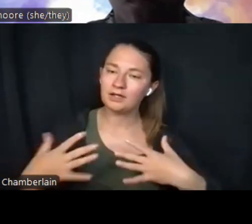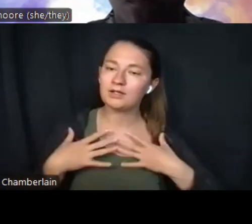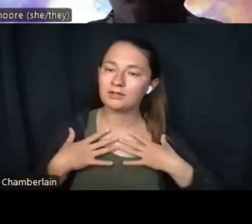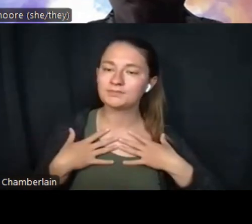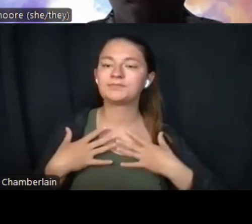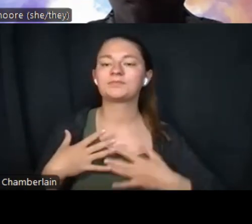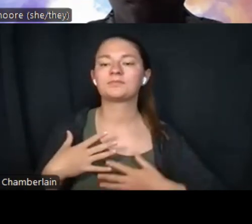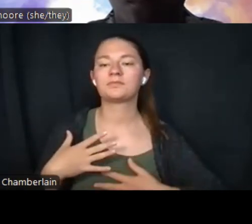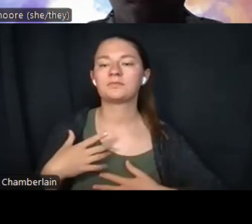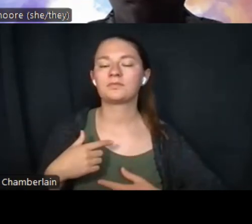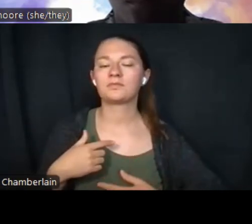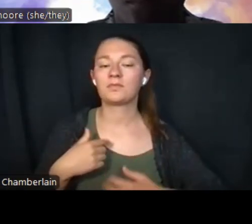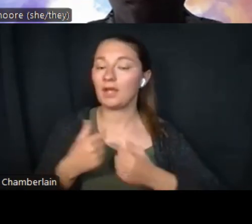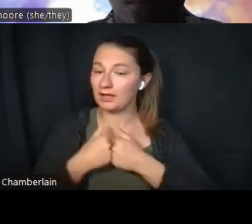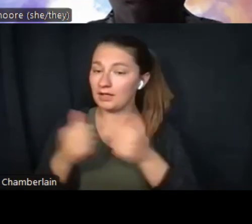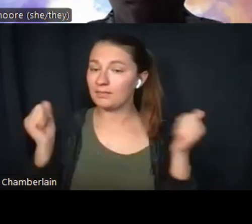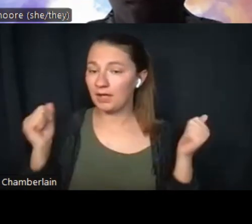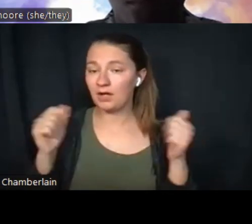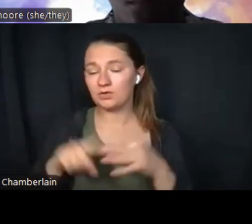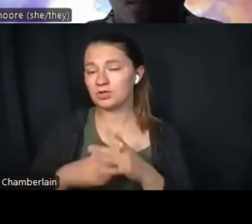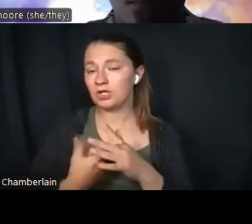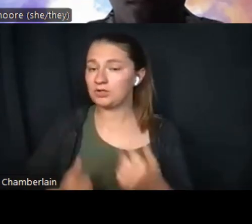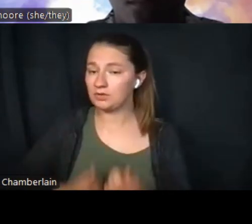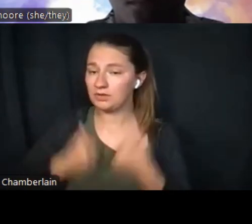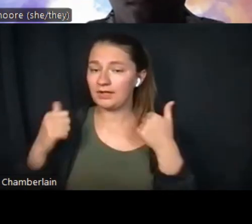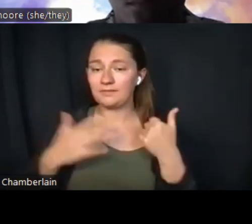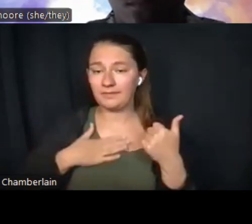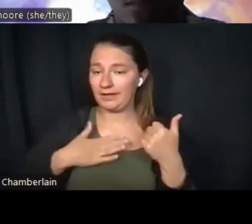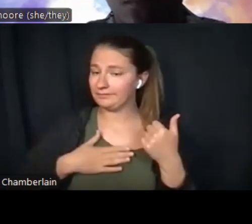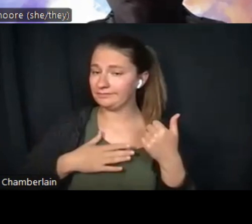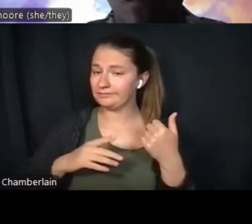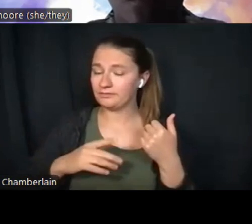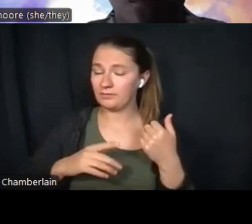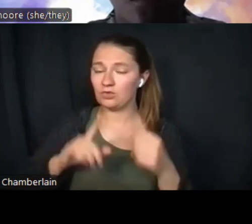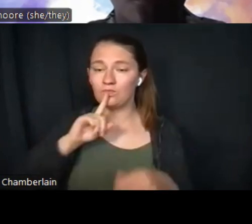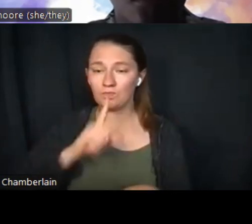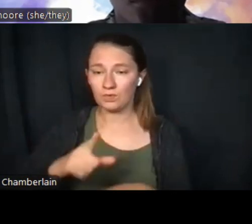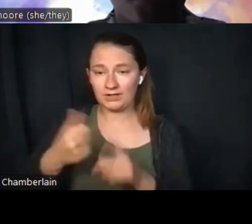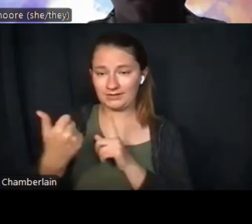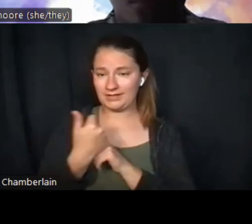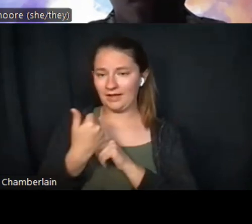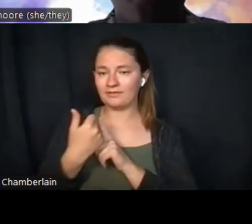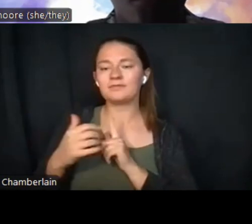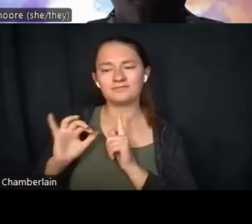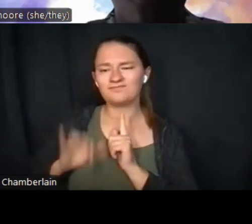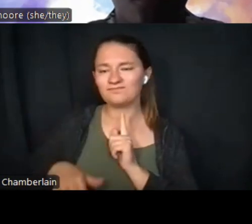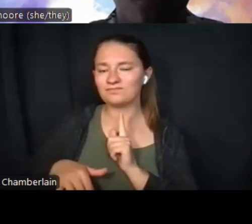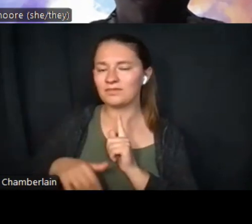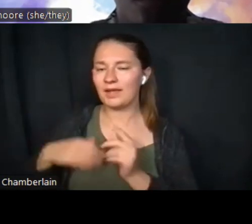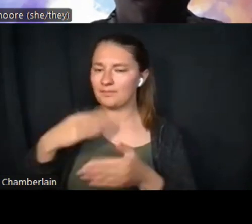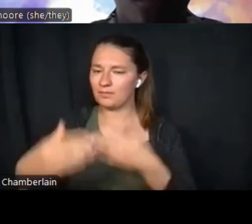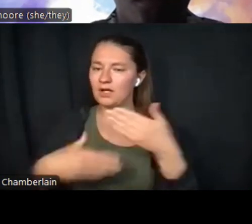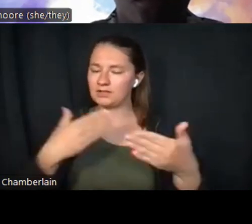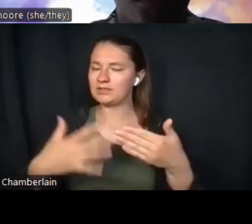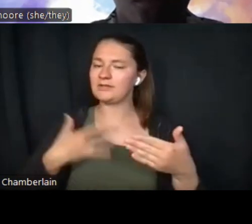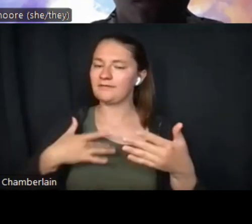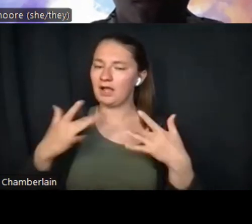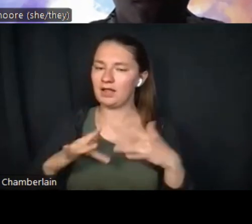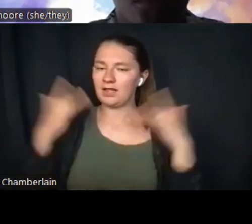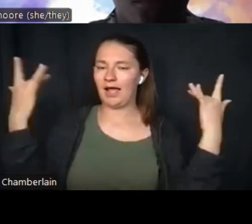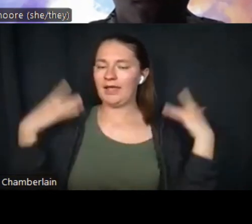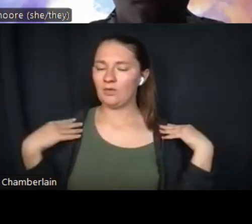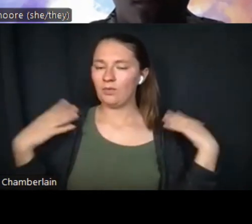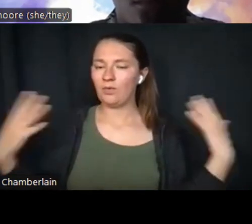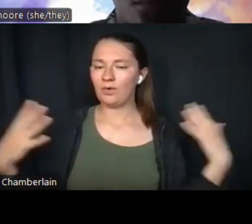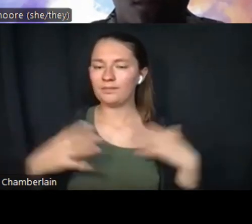not only came out but began living authentically, it's been that process. And so that's what it means to me, and it also